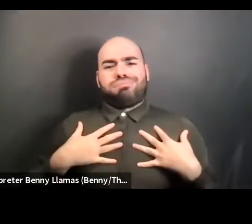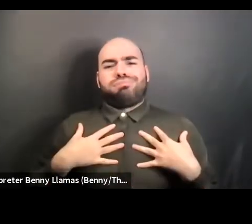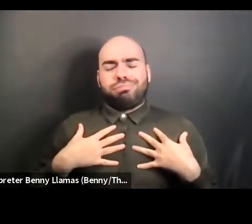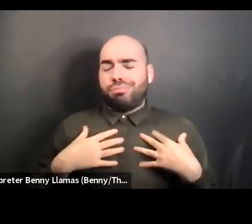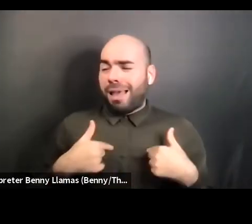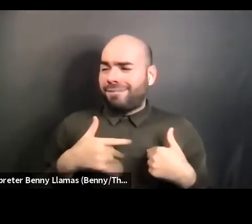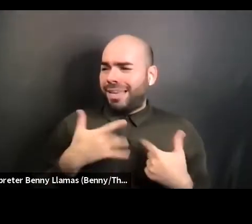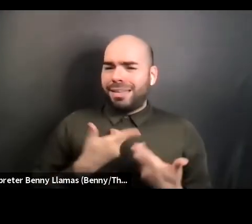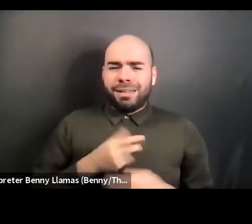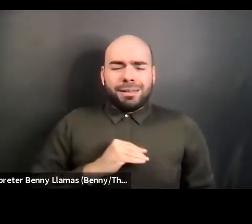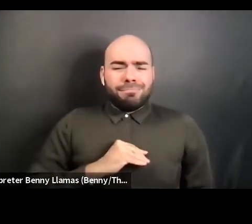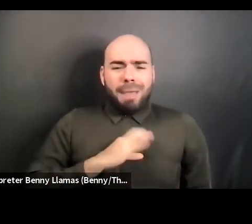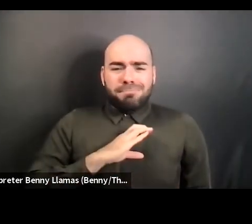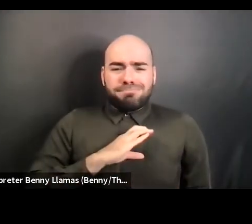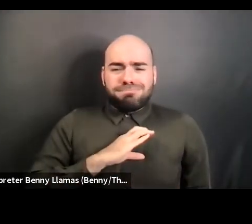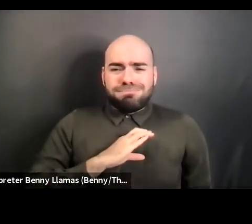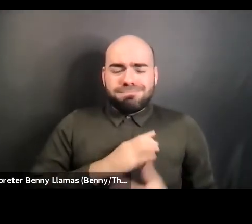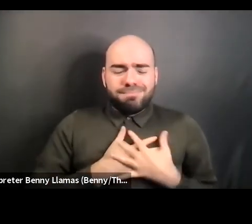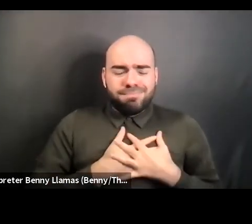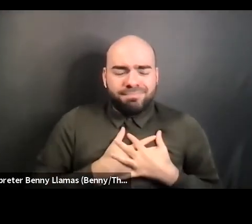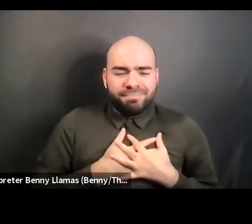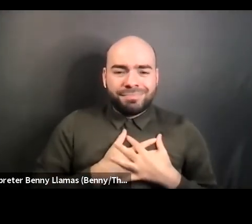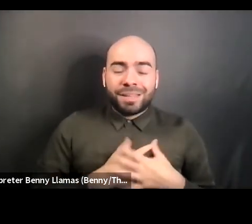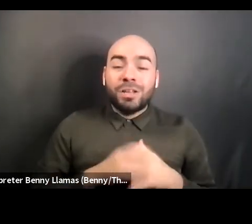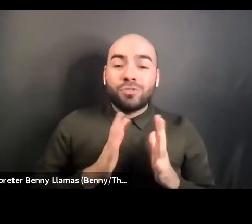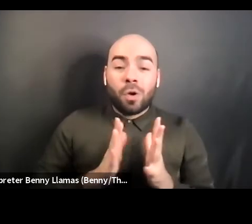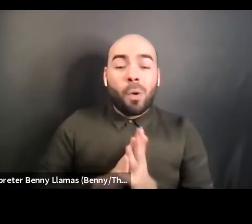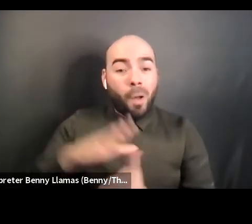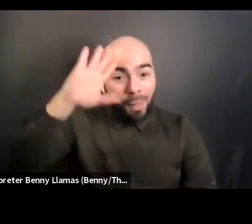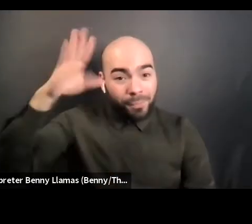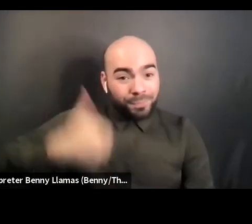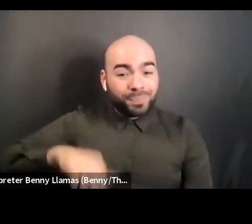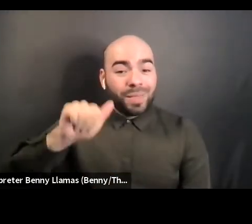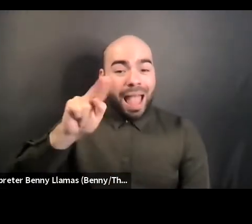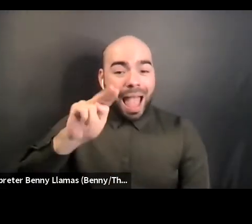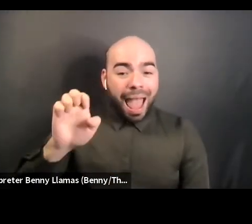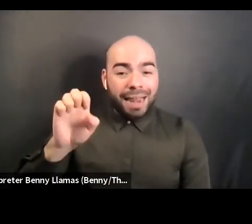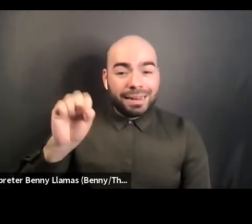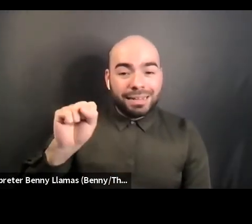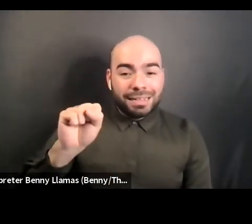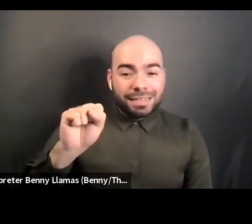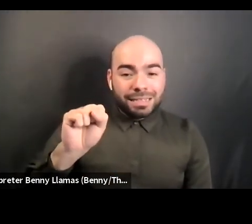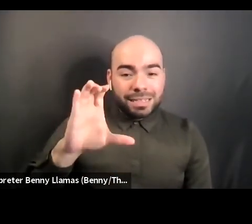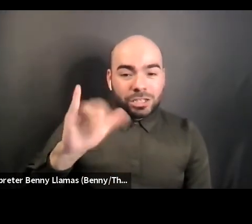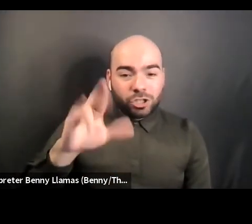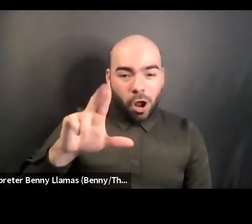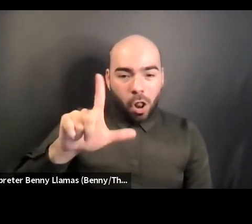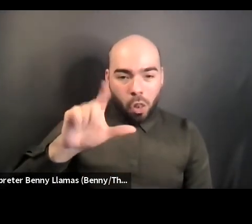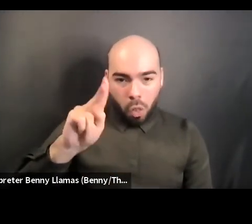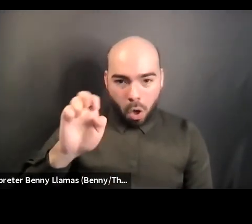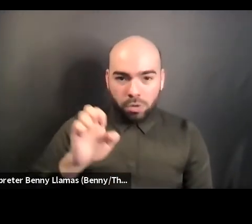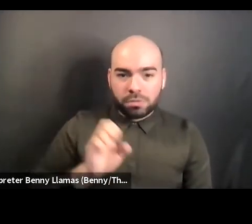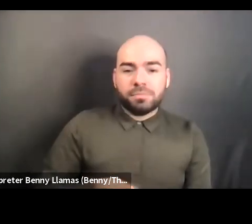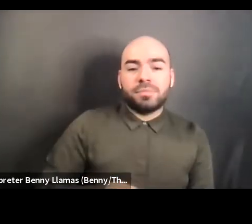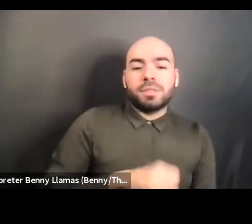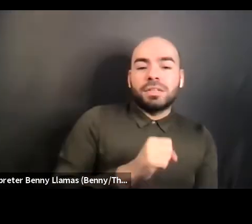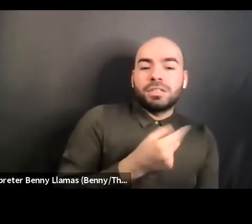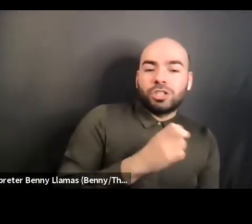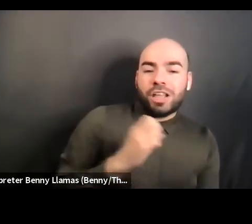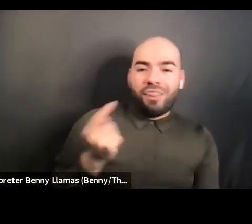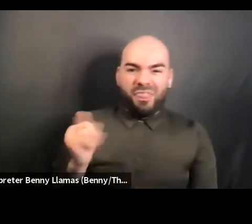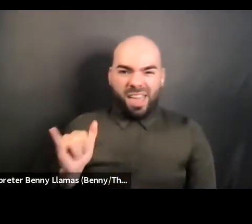filled to the brim from that. So hello, I'm Anne Charlone. I use they or she pronouns for a visual description. I'm a